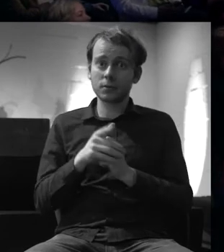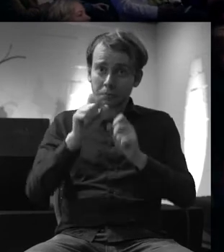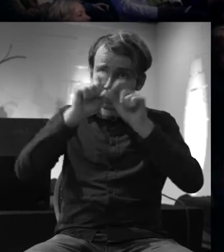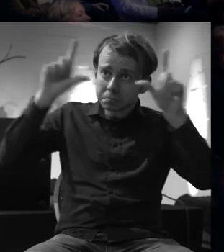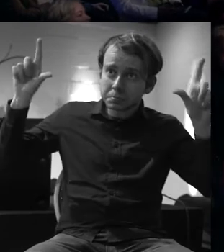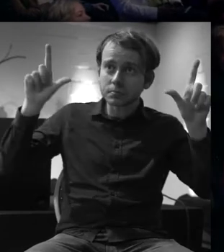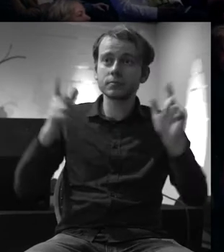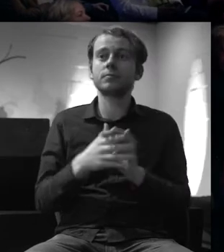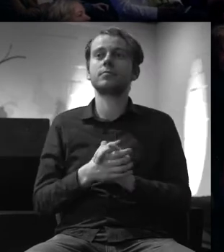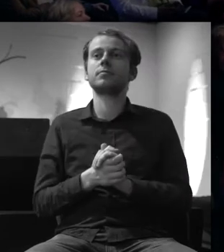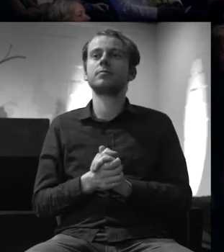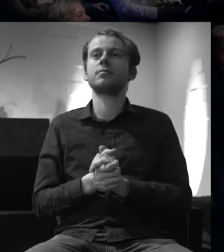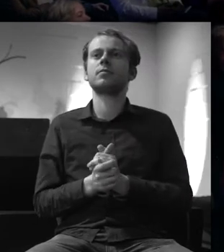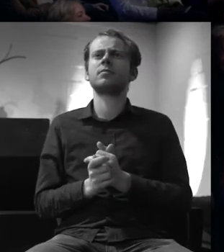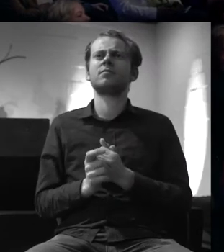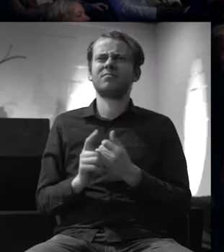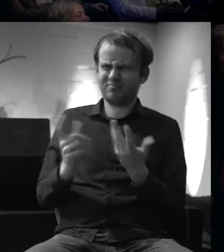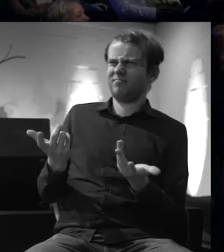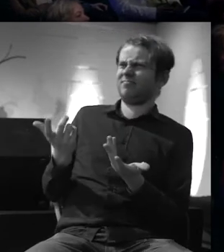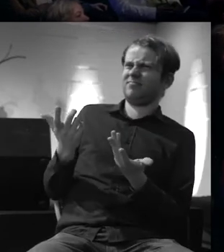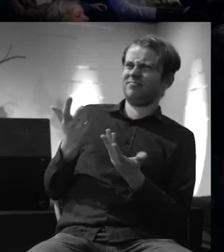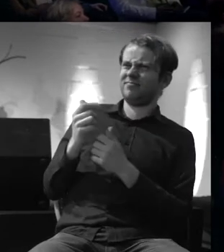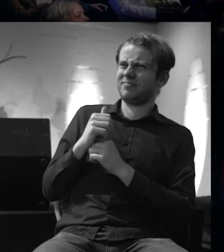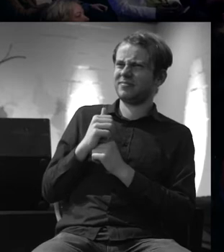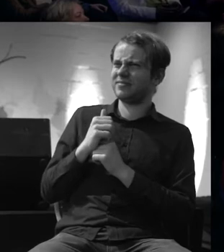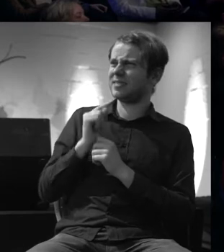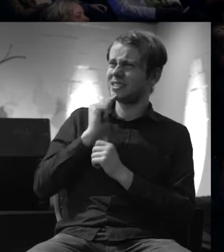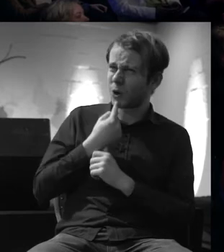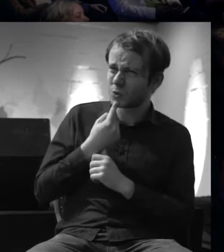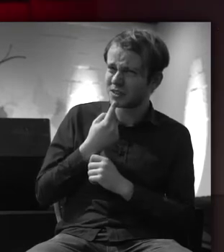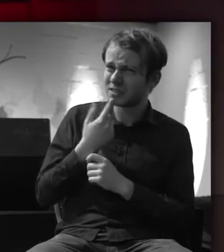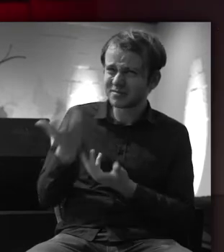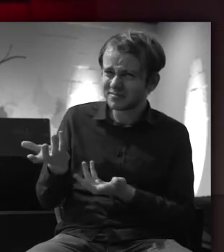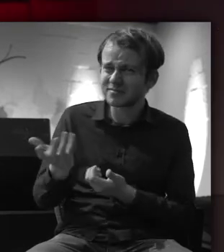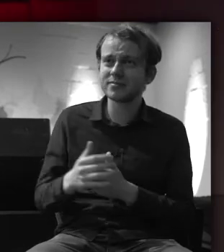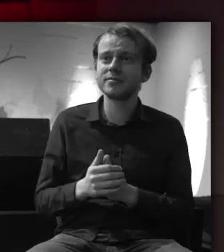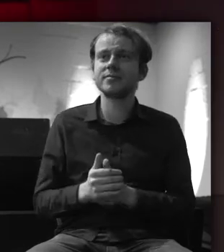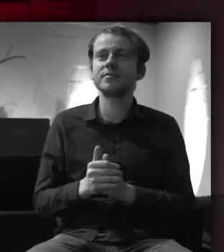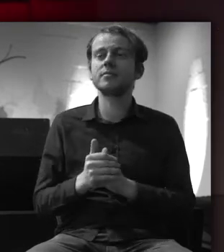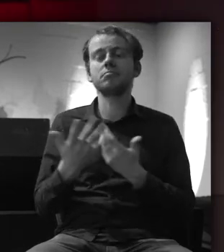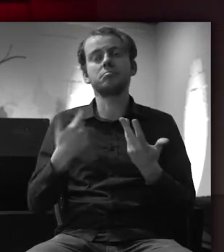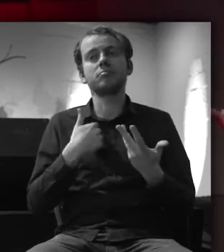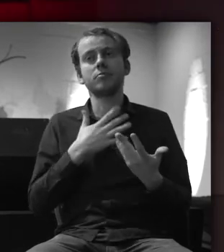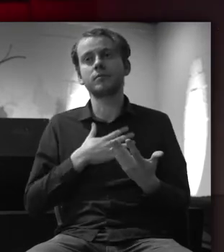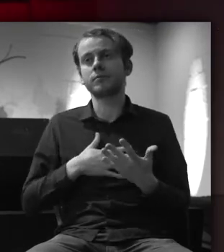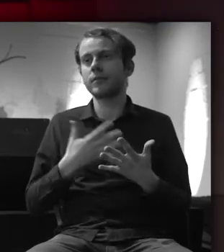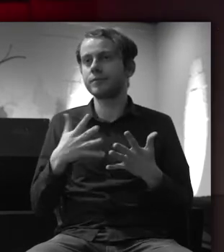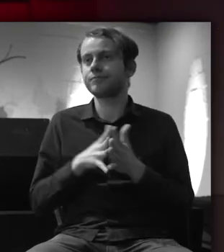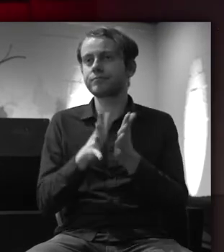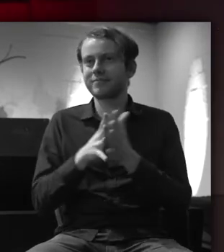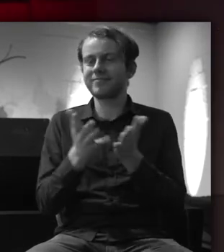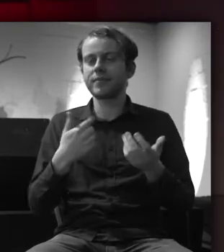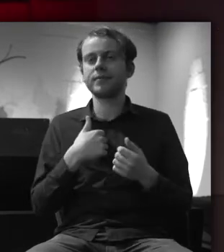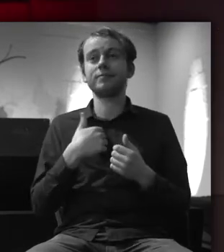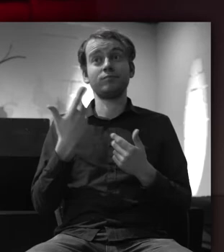my own business, I'm running and all this stuff. And I wanted to go and proceed with the conversation with him. So I asked him, like, why he's asking this